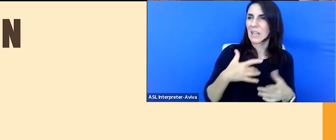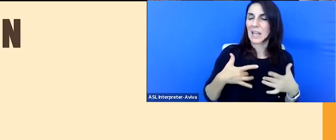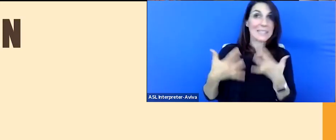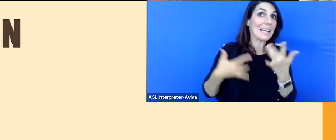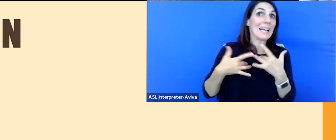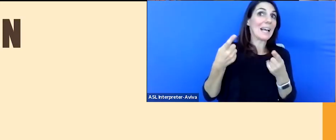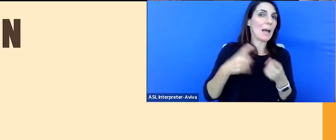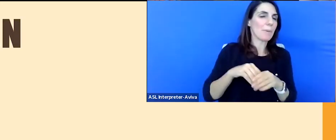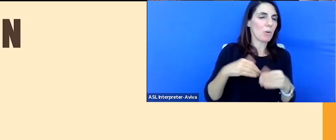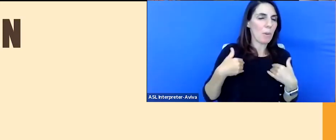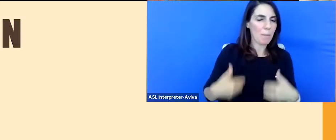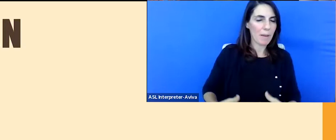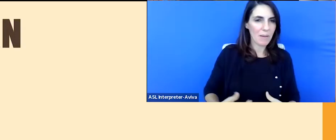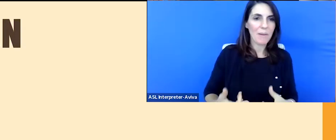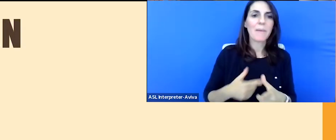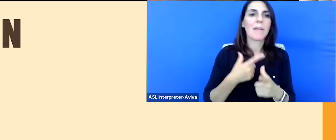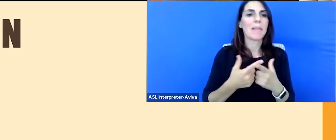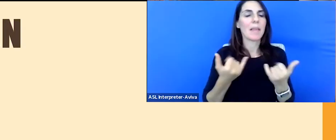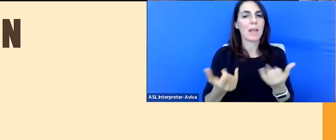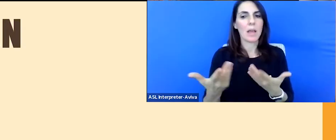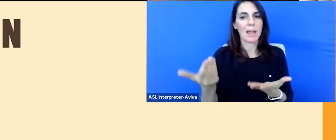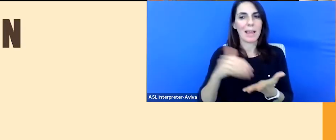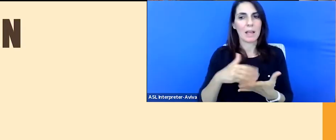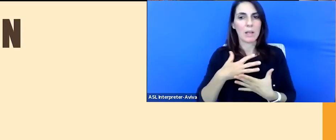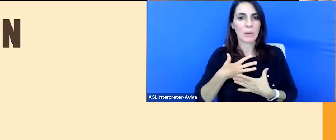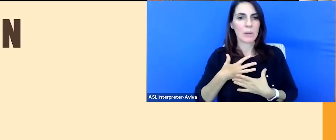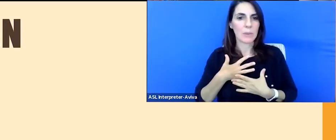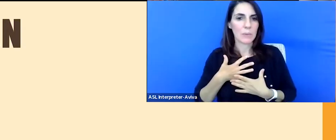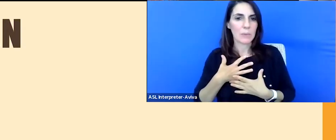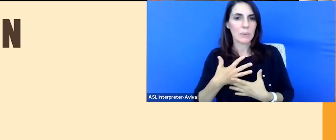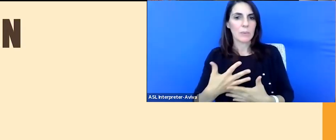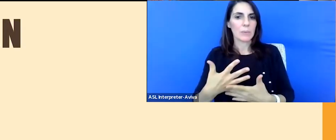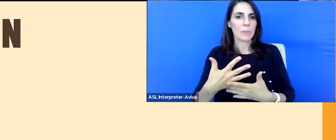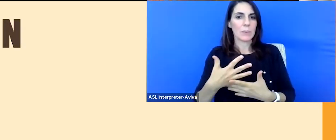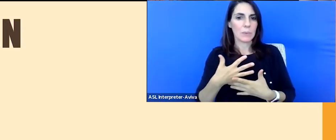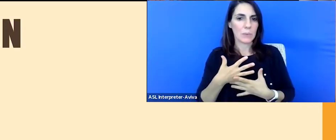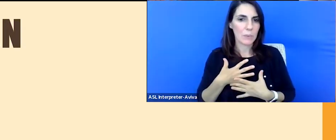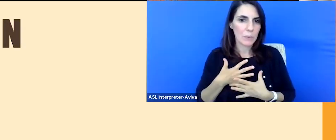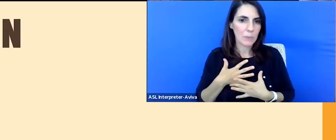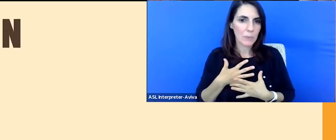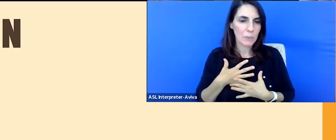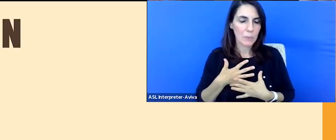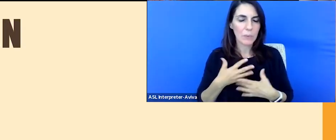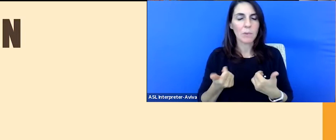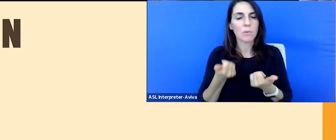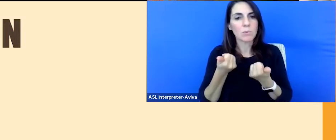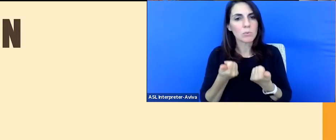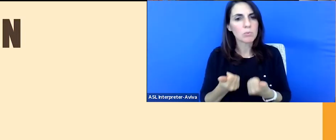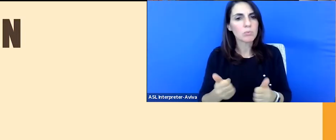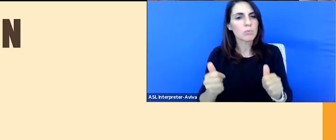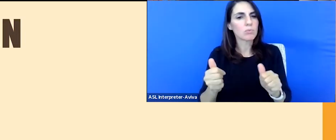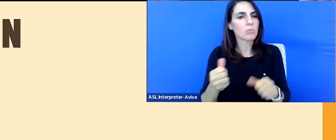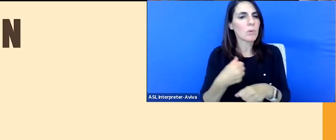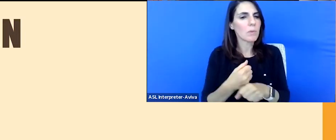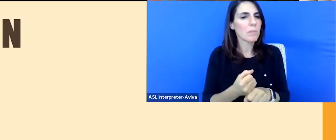And now take another breath, dropping into your body, making an intention to